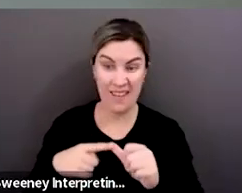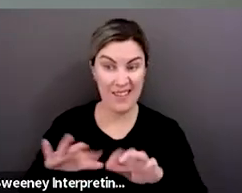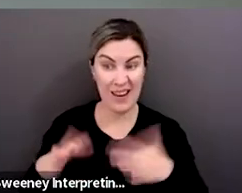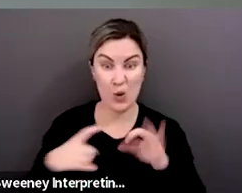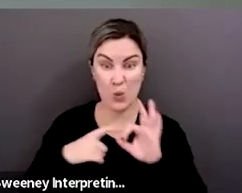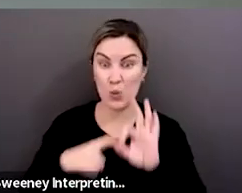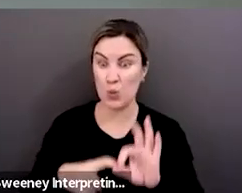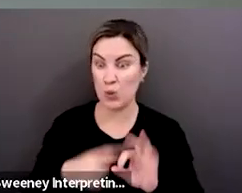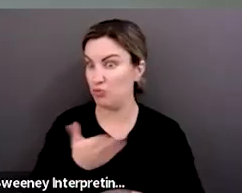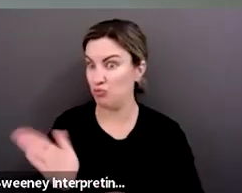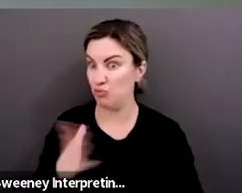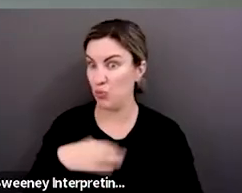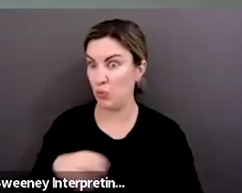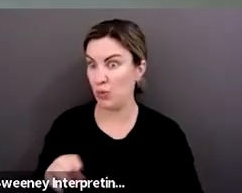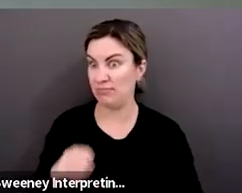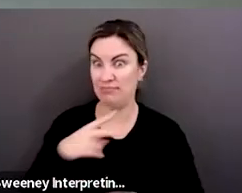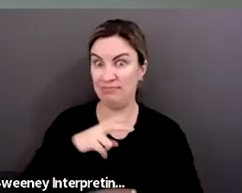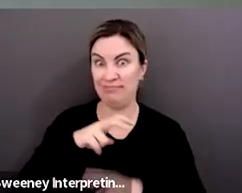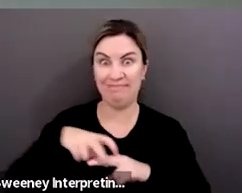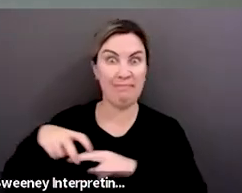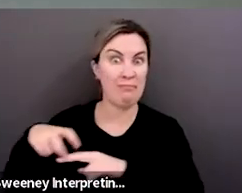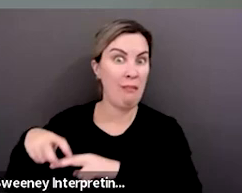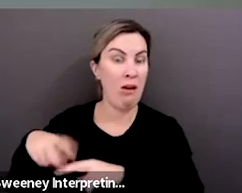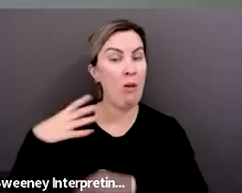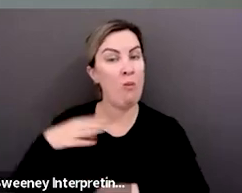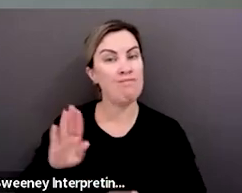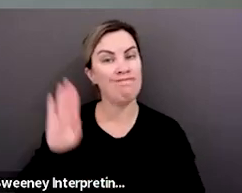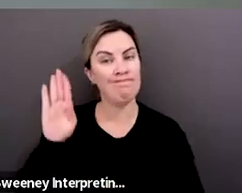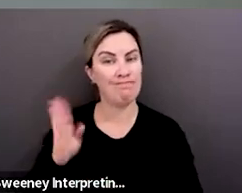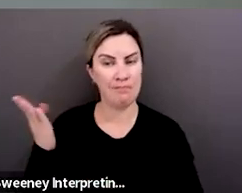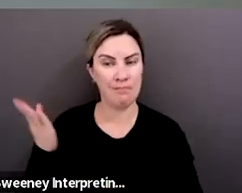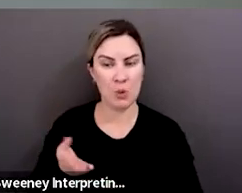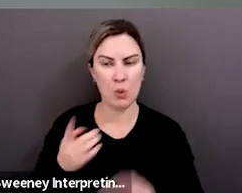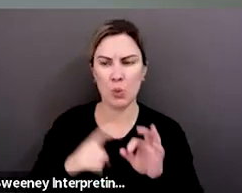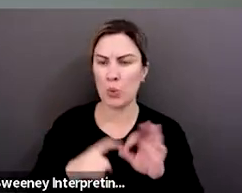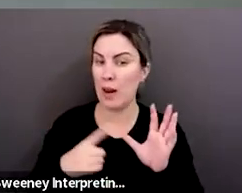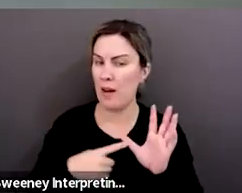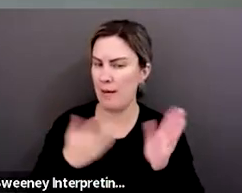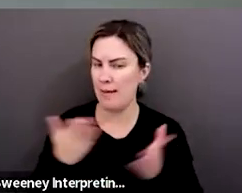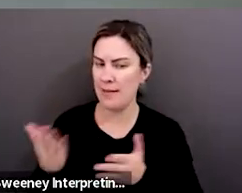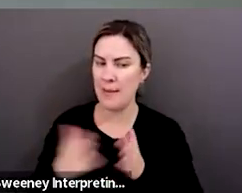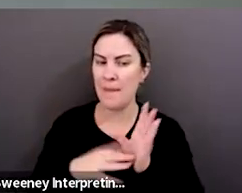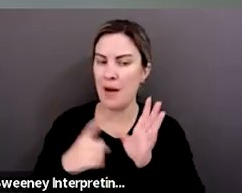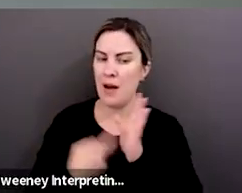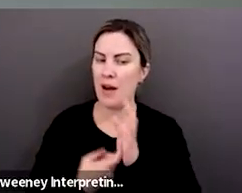to answer, feel free to put those in that Q&A. But Margaret, I might hand back over to you for now.